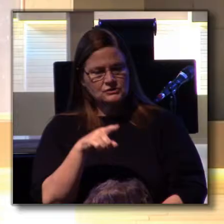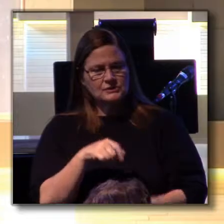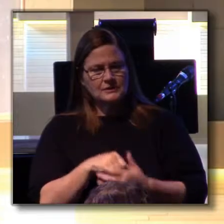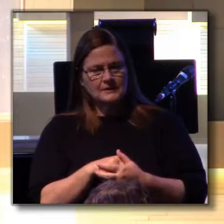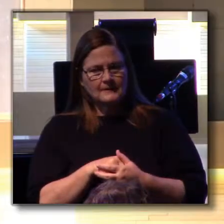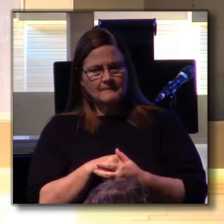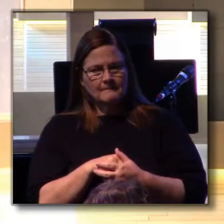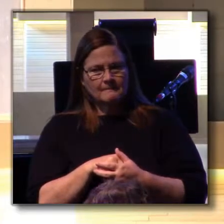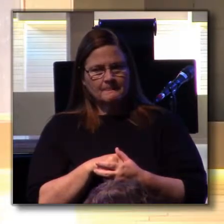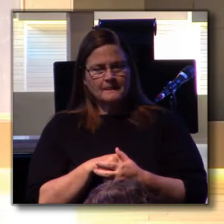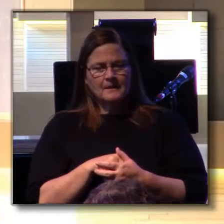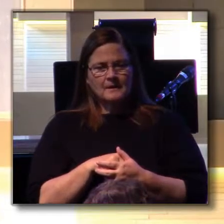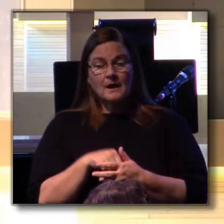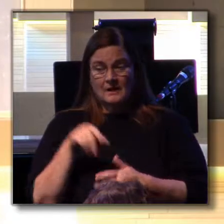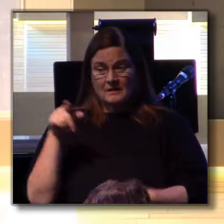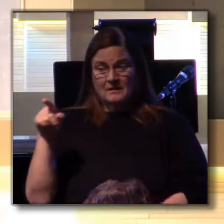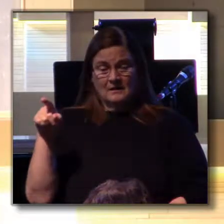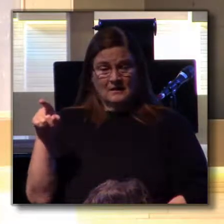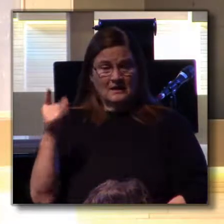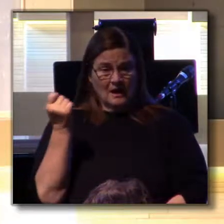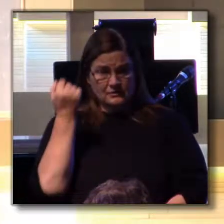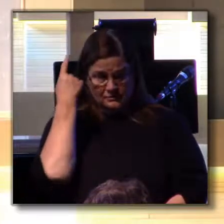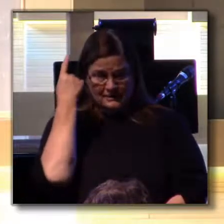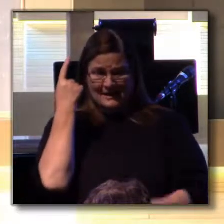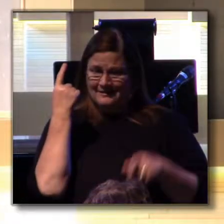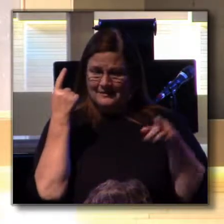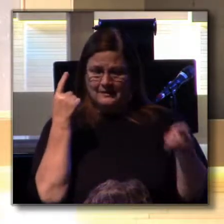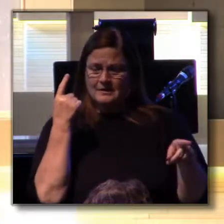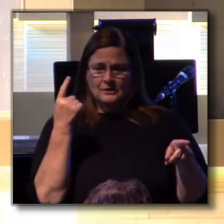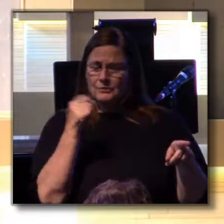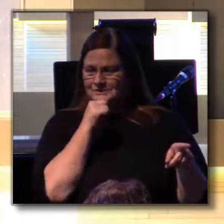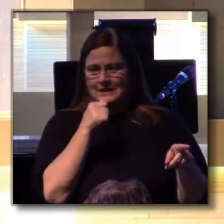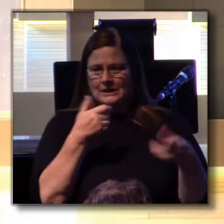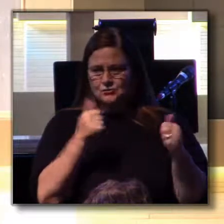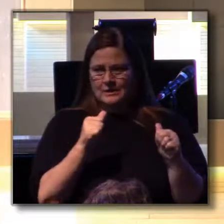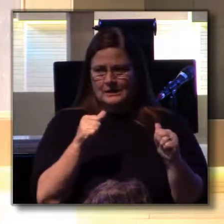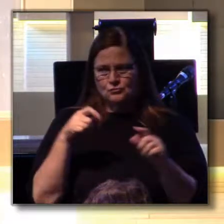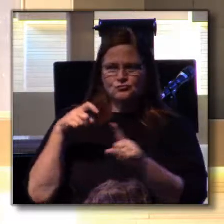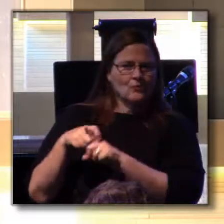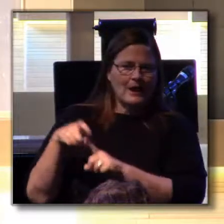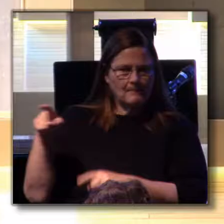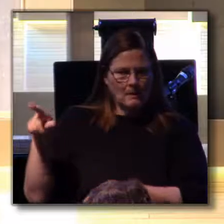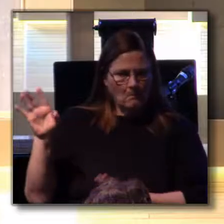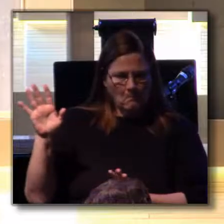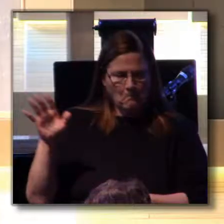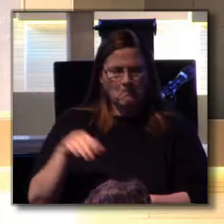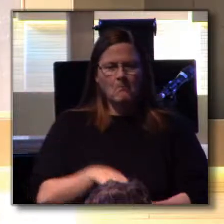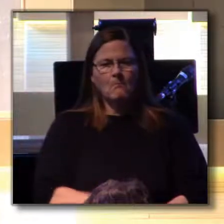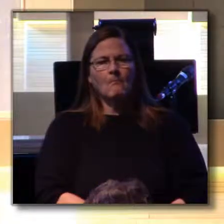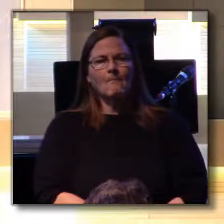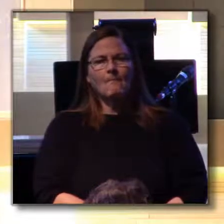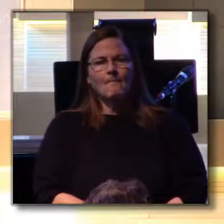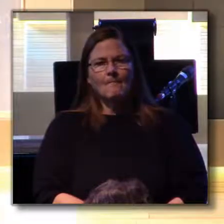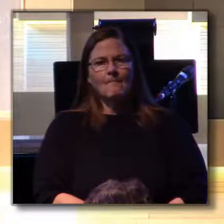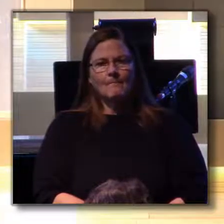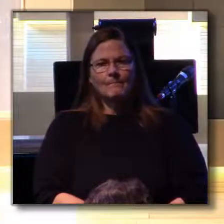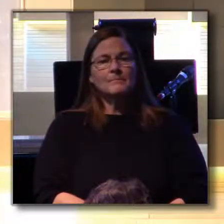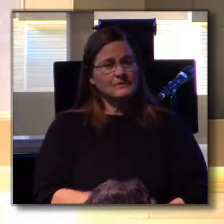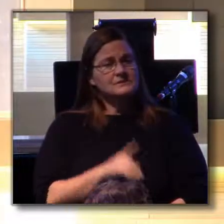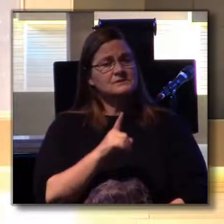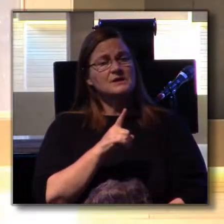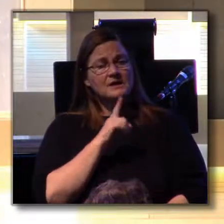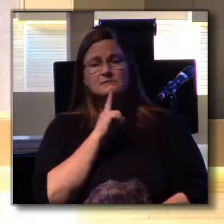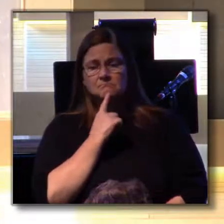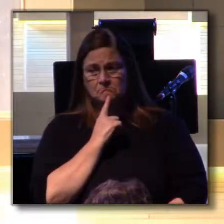he's not trying to trap him. This young man is not trying to trap Yeshua, but that this is indeed a